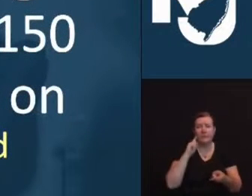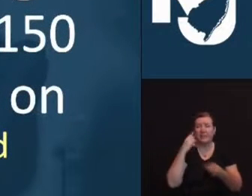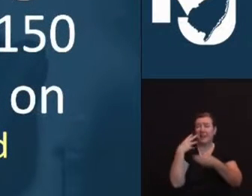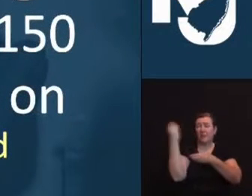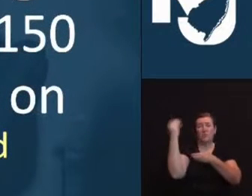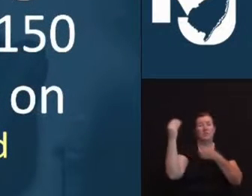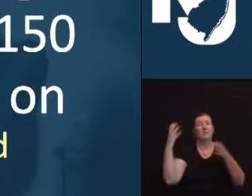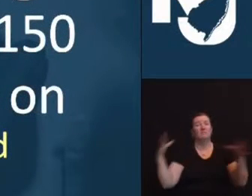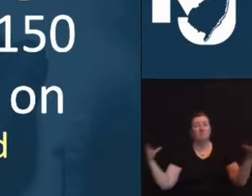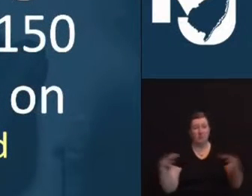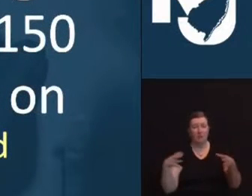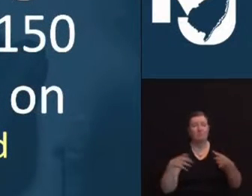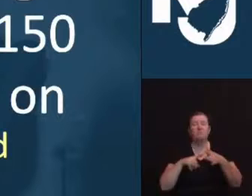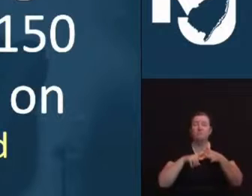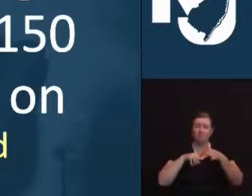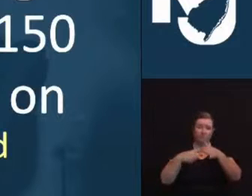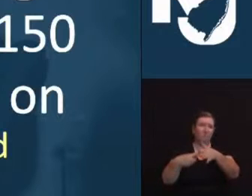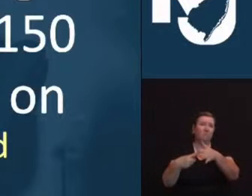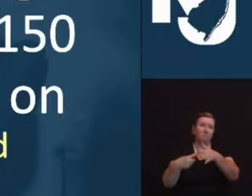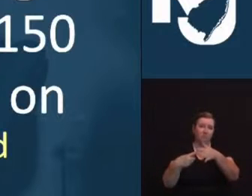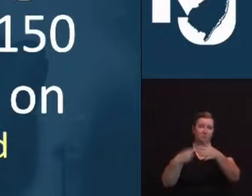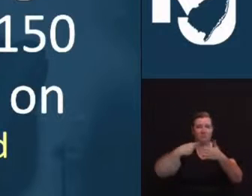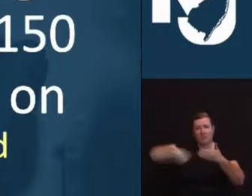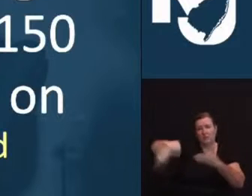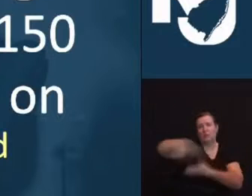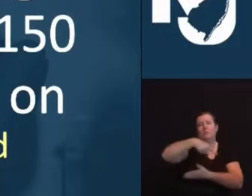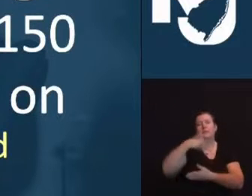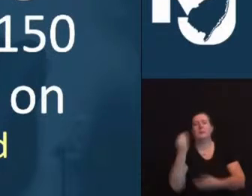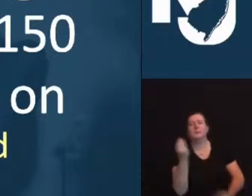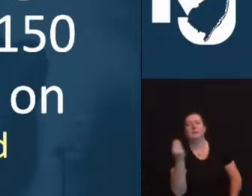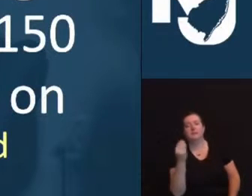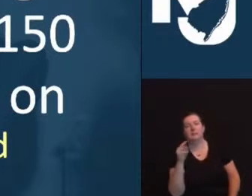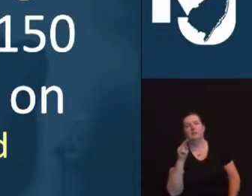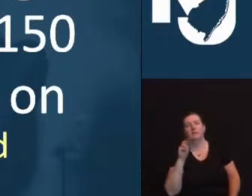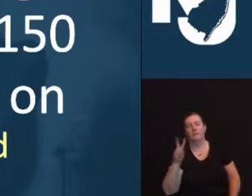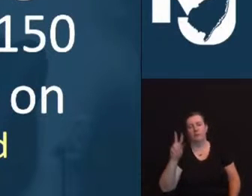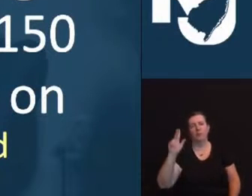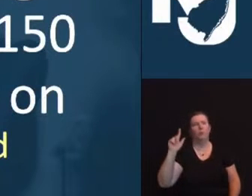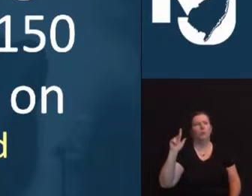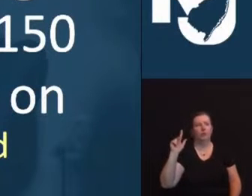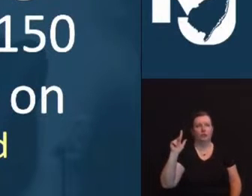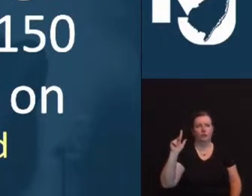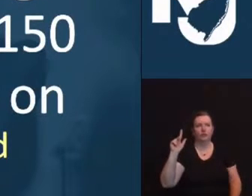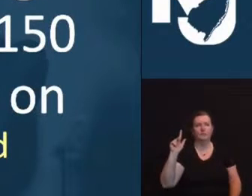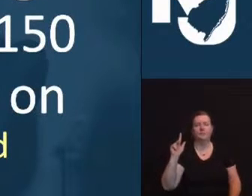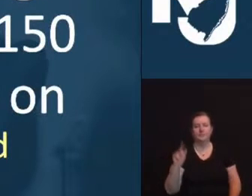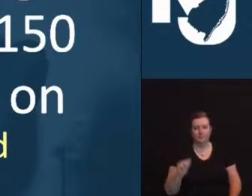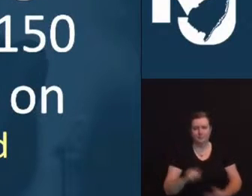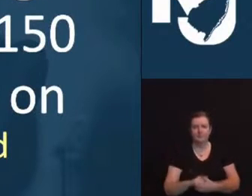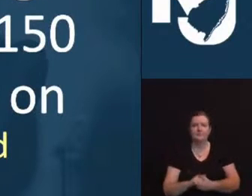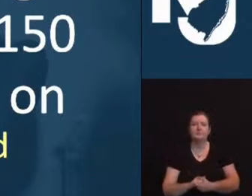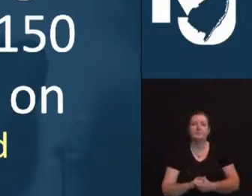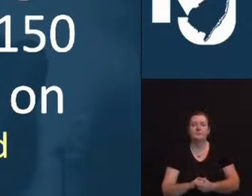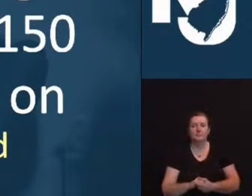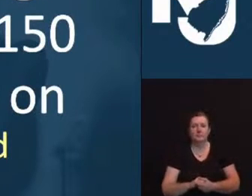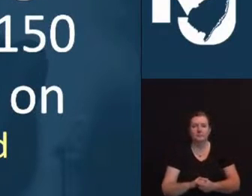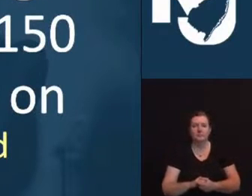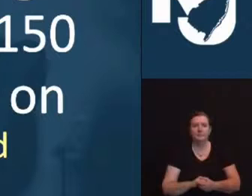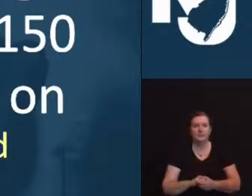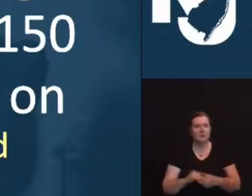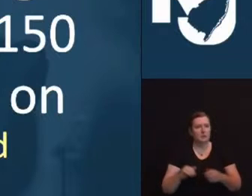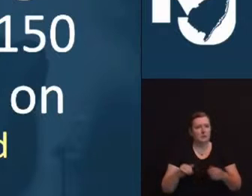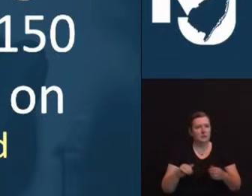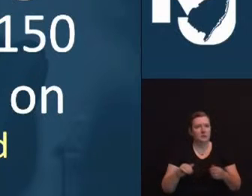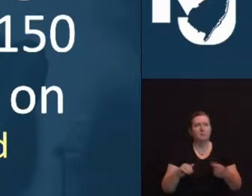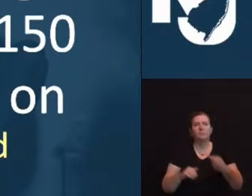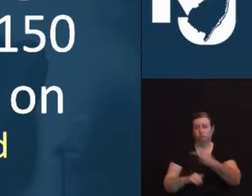effect in 1 week from today, Monday, November 23rd. As a reminder, by the way, and this hasn't changed, and we have to remind